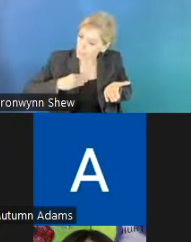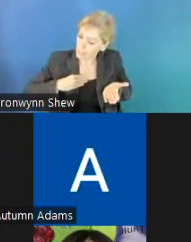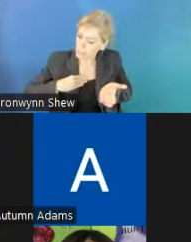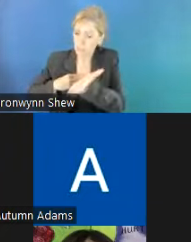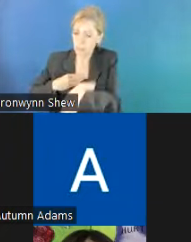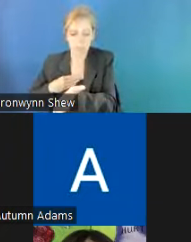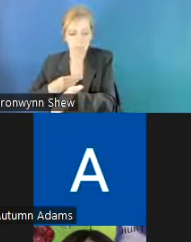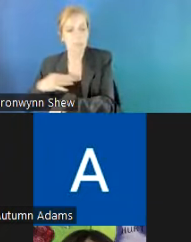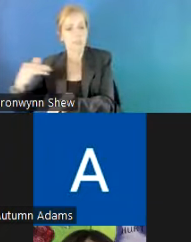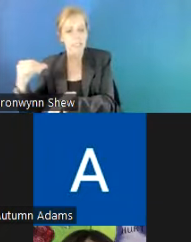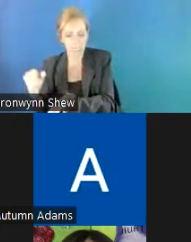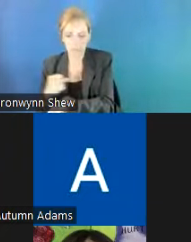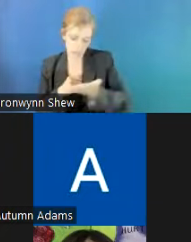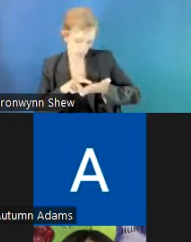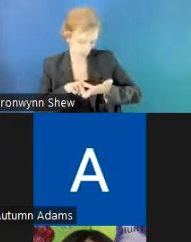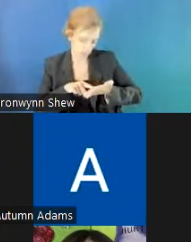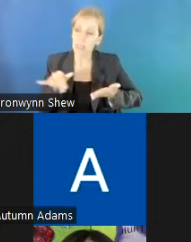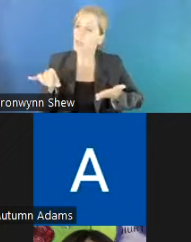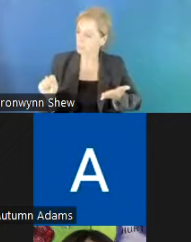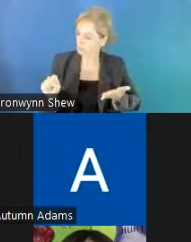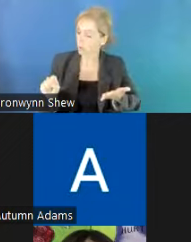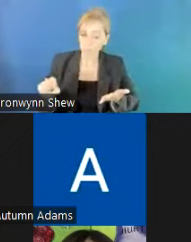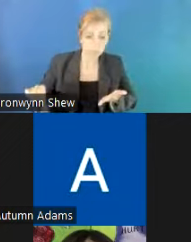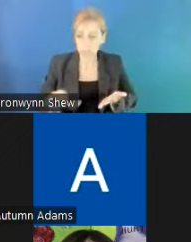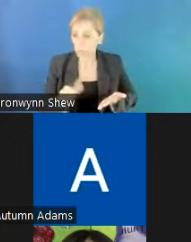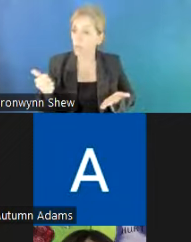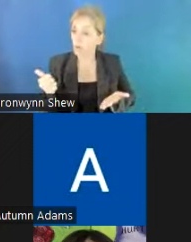that. You could ask them,